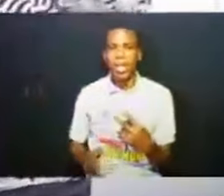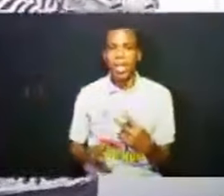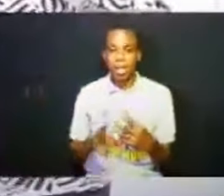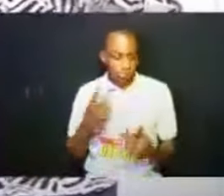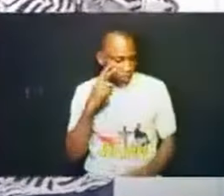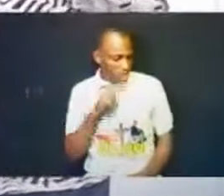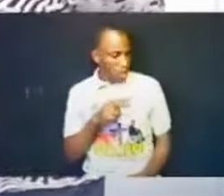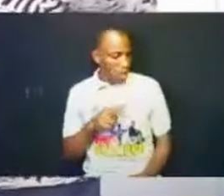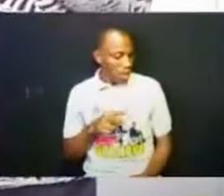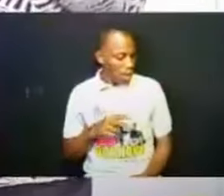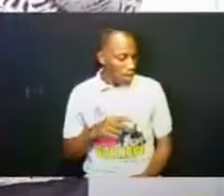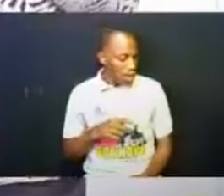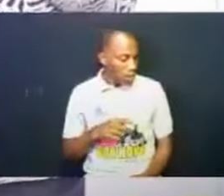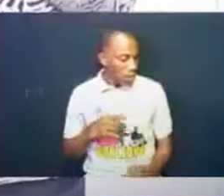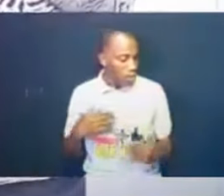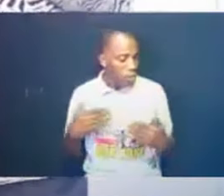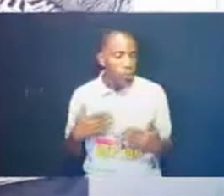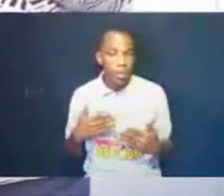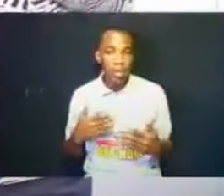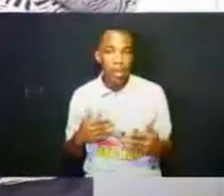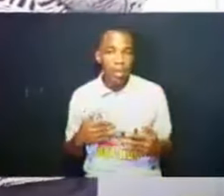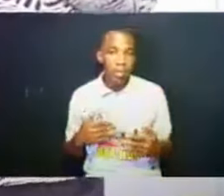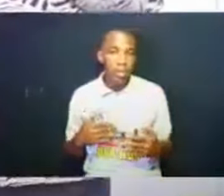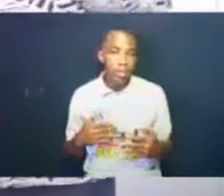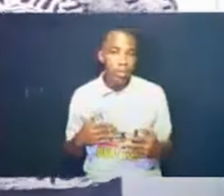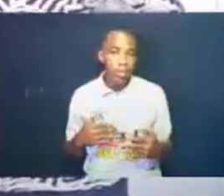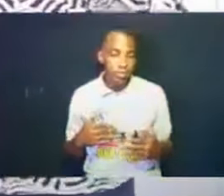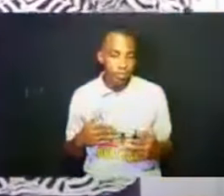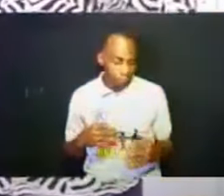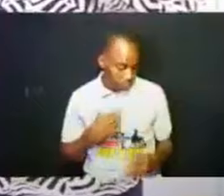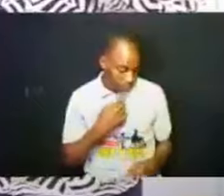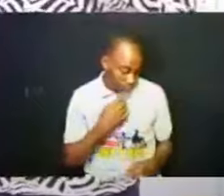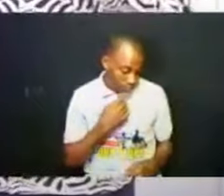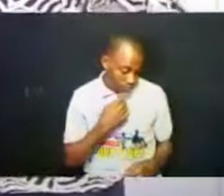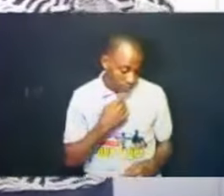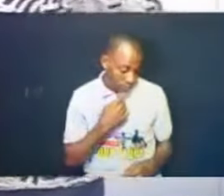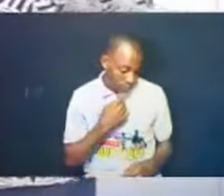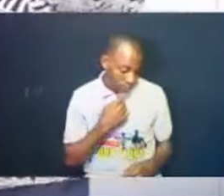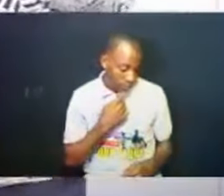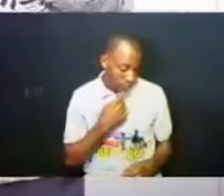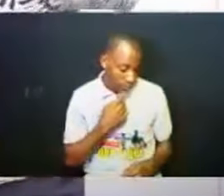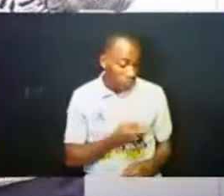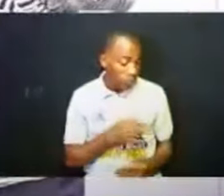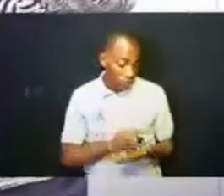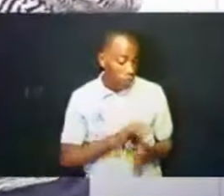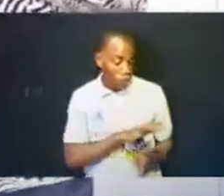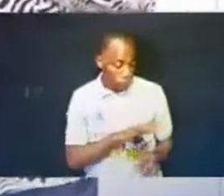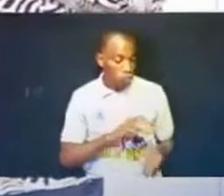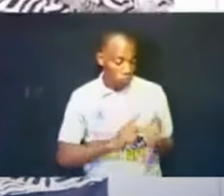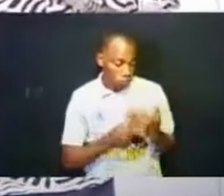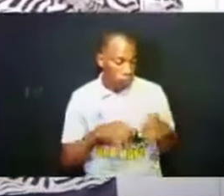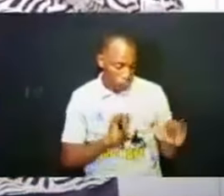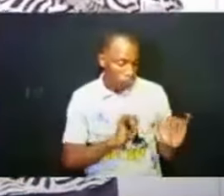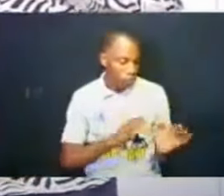I just said, oh, okay, no problem. You carry on. I'll come back after an hour. Because every hour, the CNN